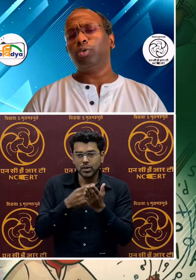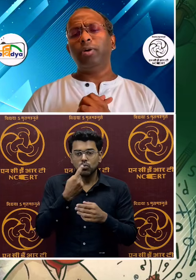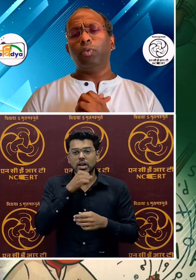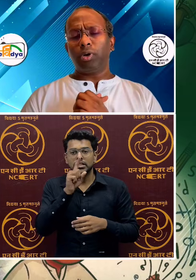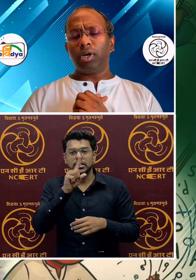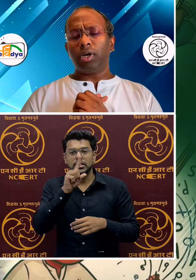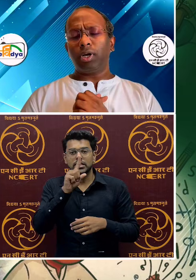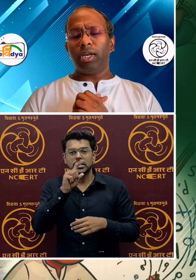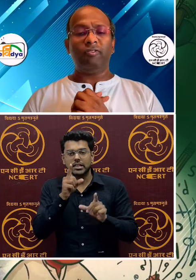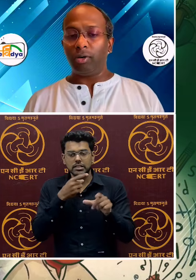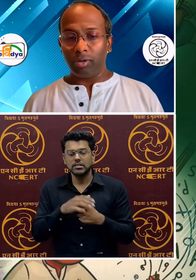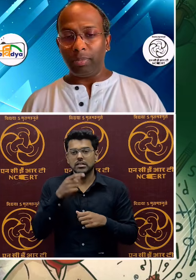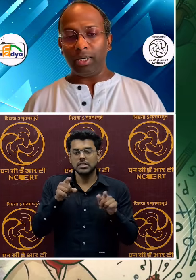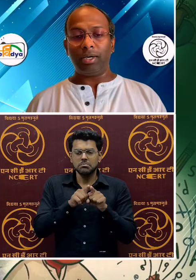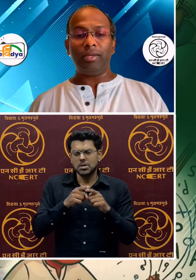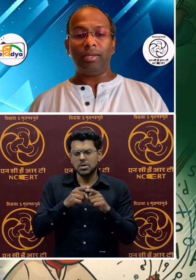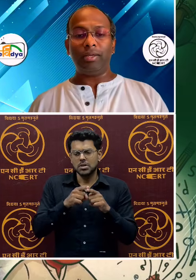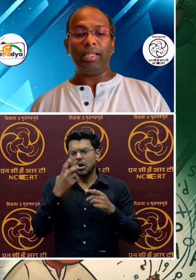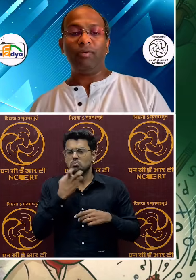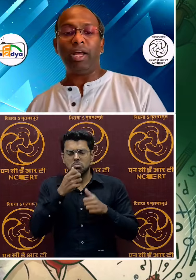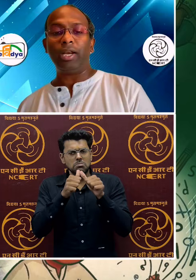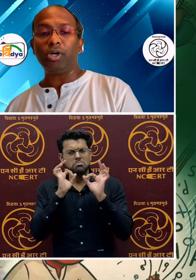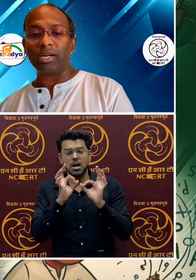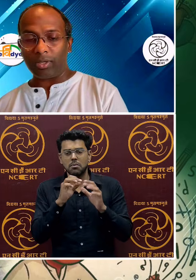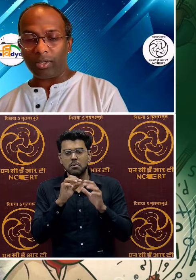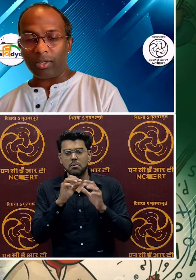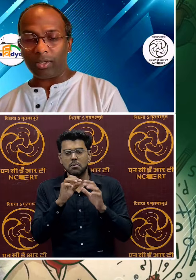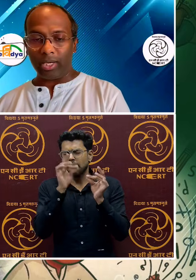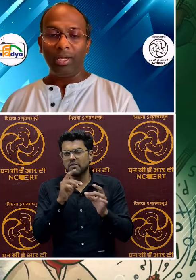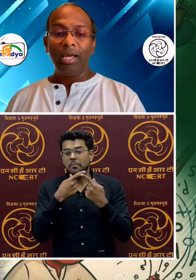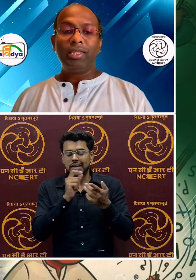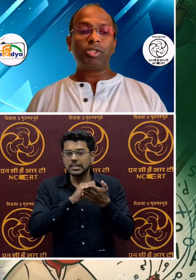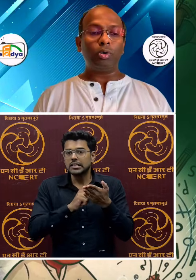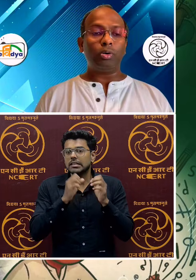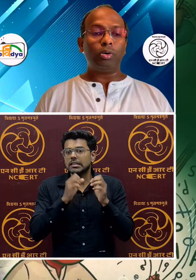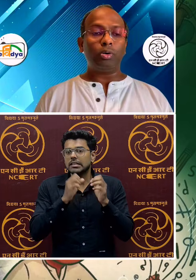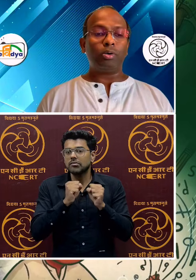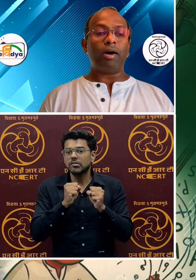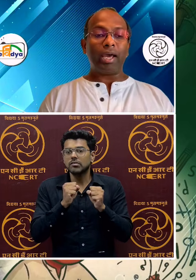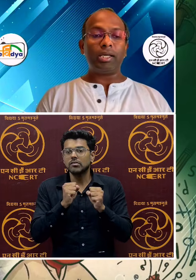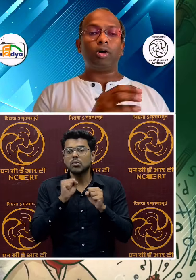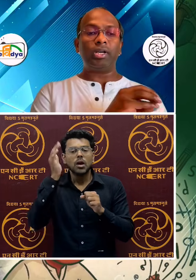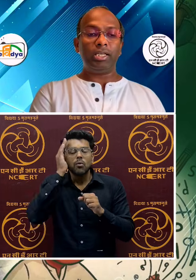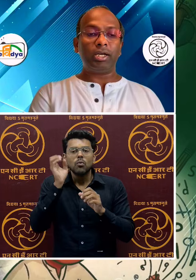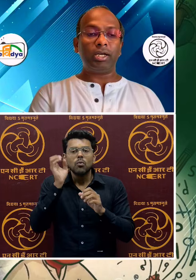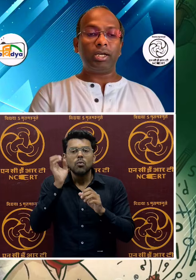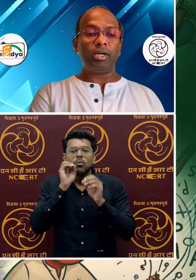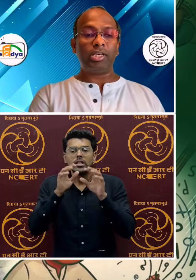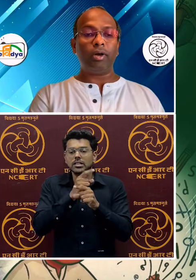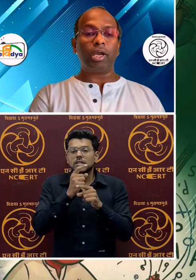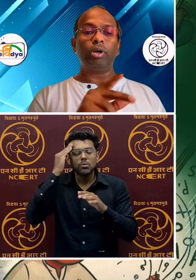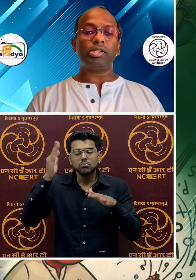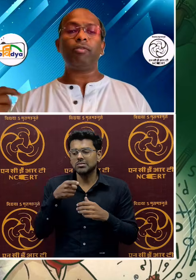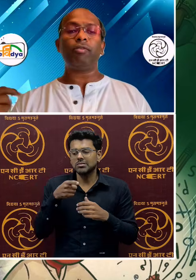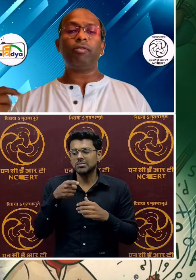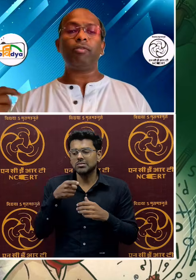old, who will be orally very good, but if they're not able to write well, there is no awareness of a teacher to